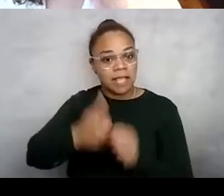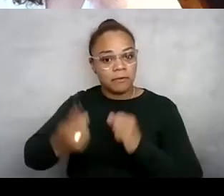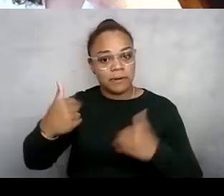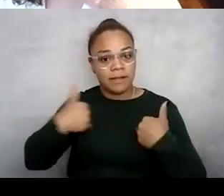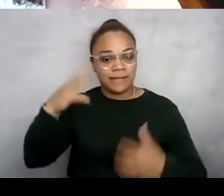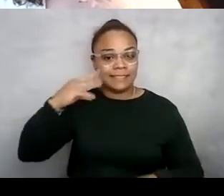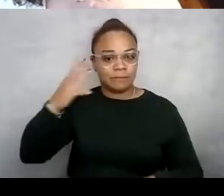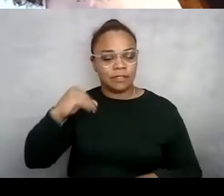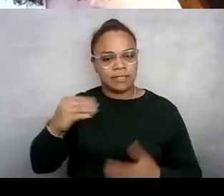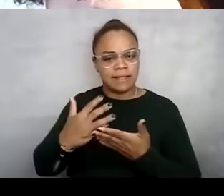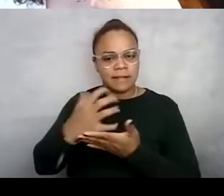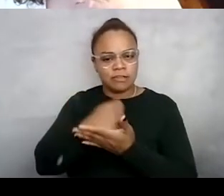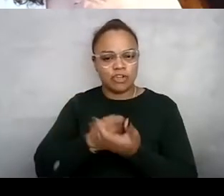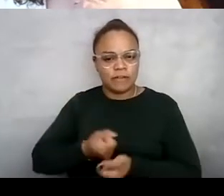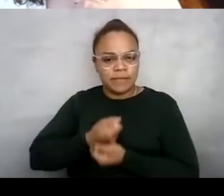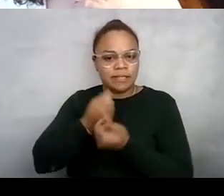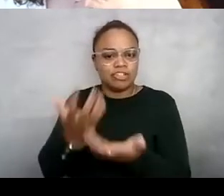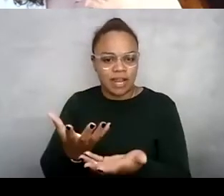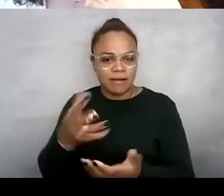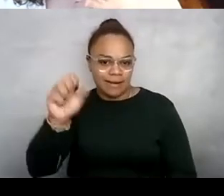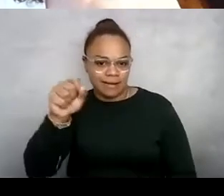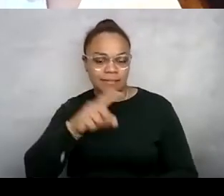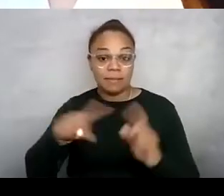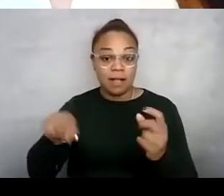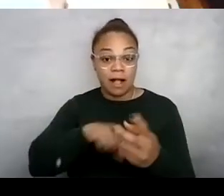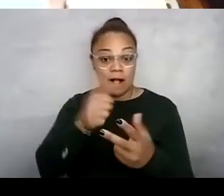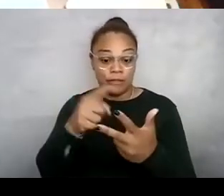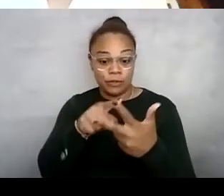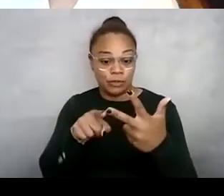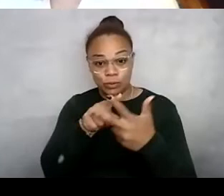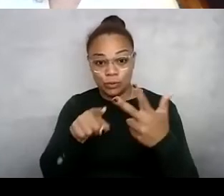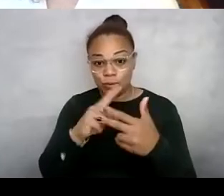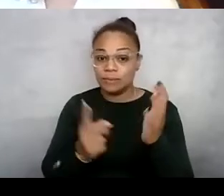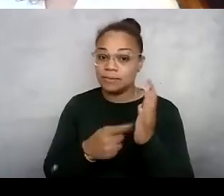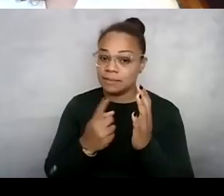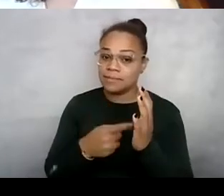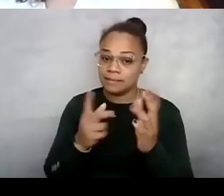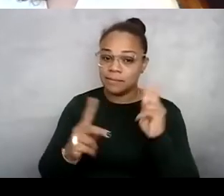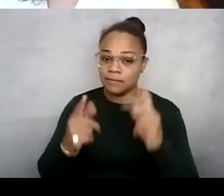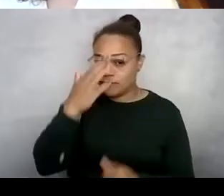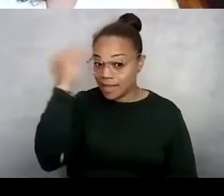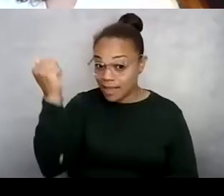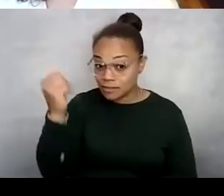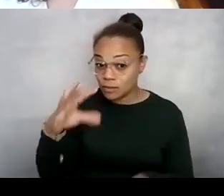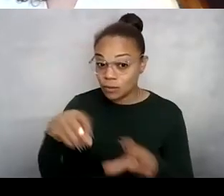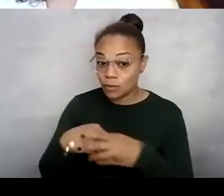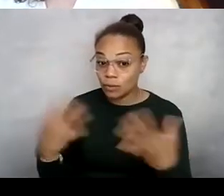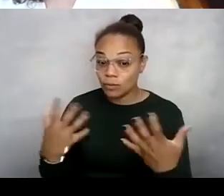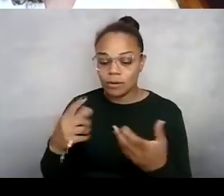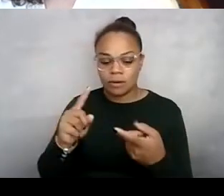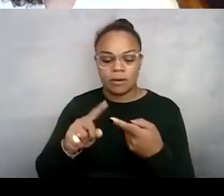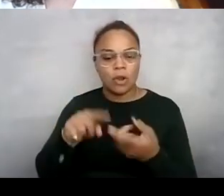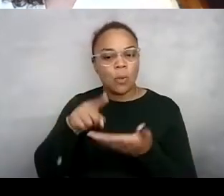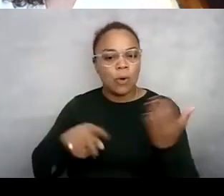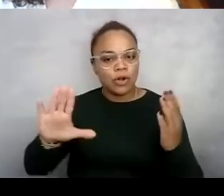to be shared. But the other two that people sometimes forget to capture are, what are your hopes? What would you